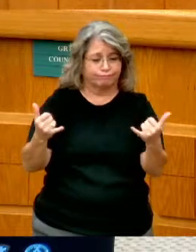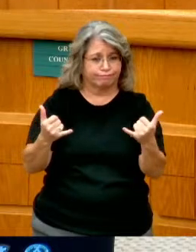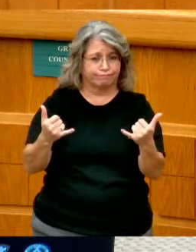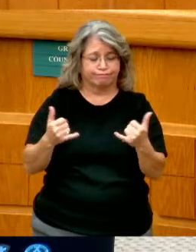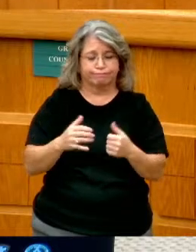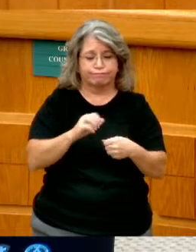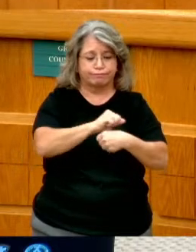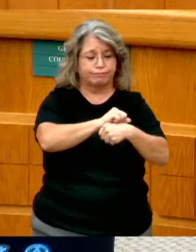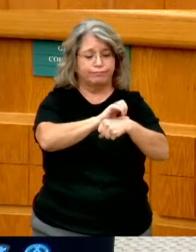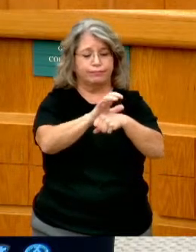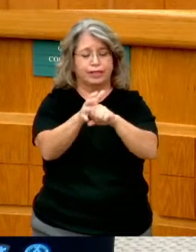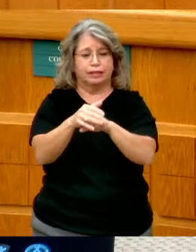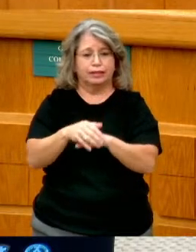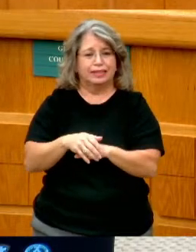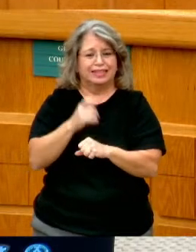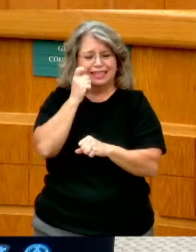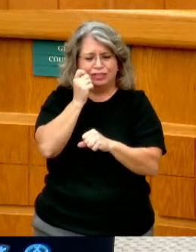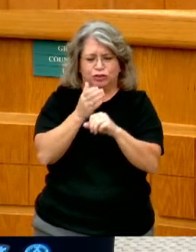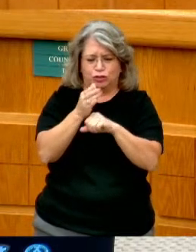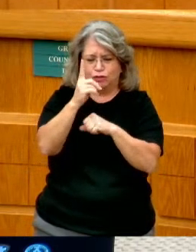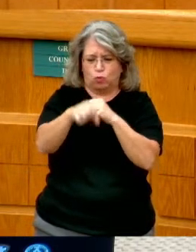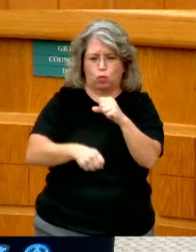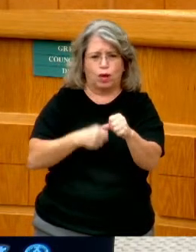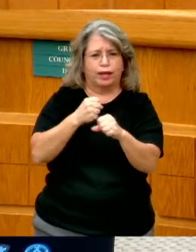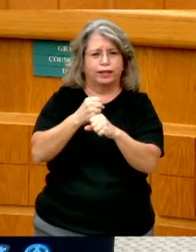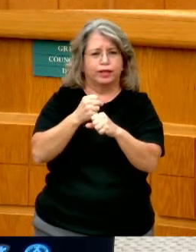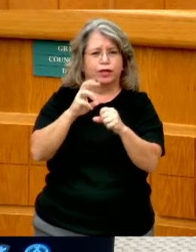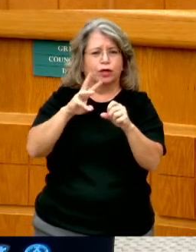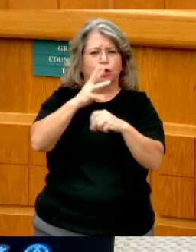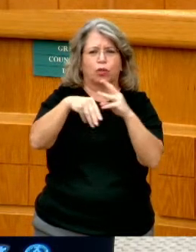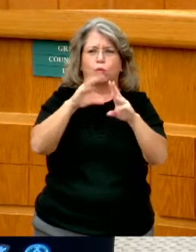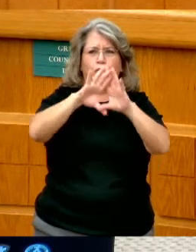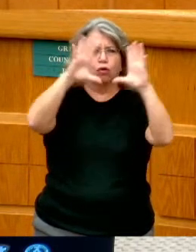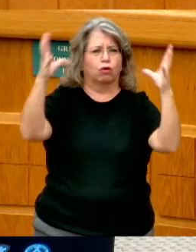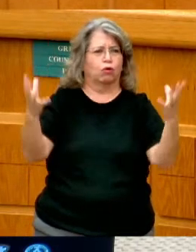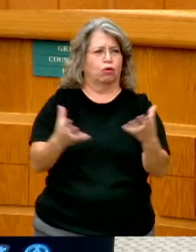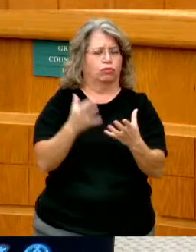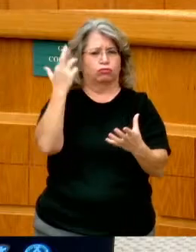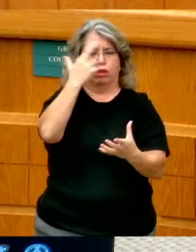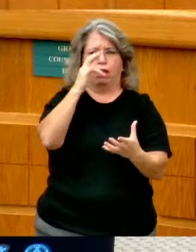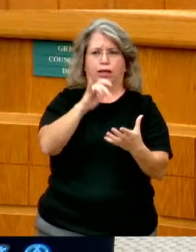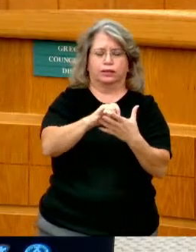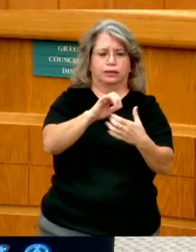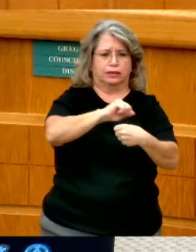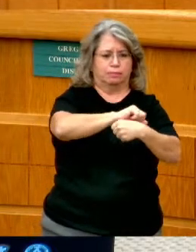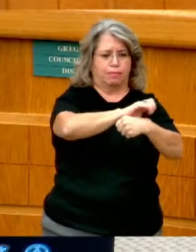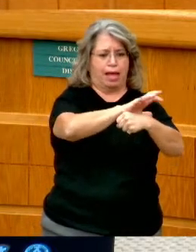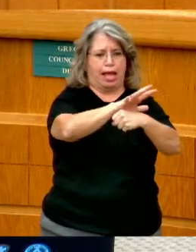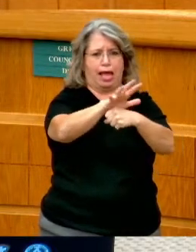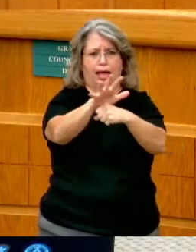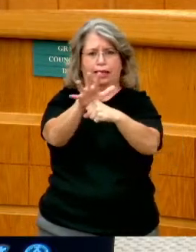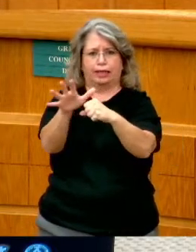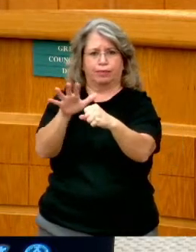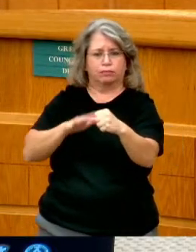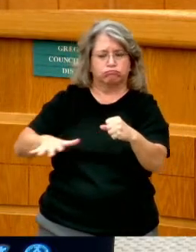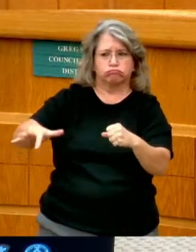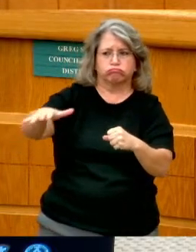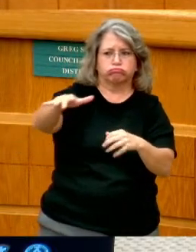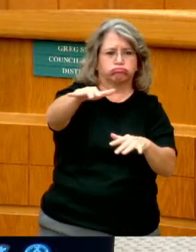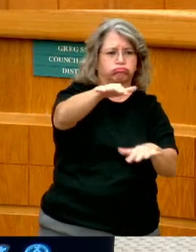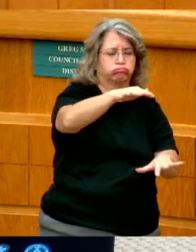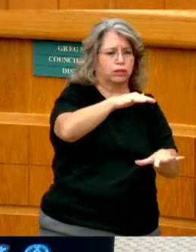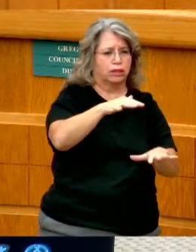just over a year since the world began to realize this pandemic was upon all of us. We have gone from too little